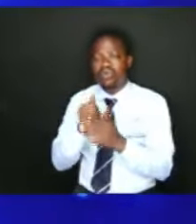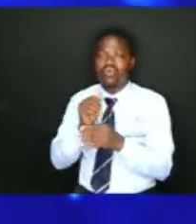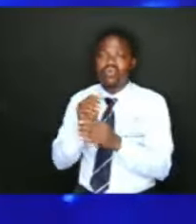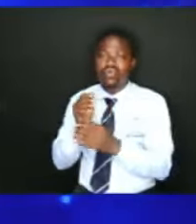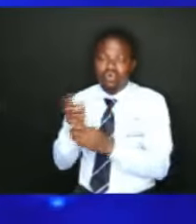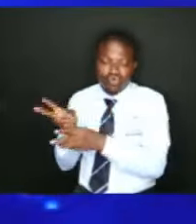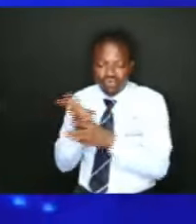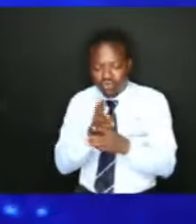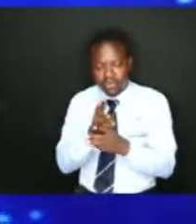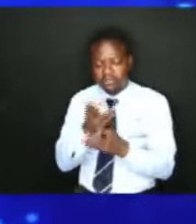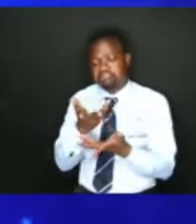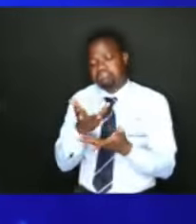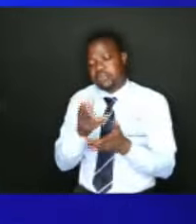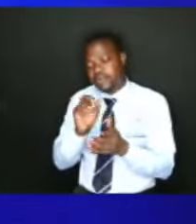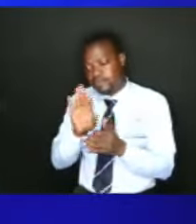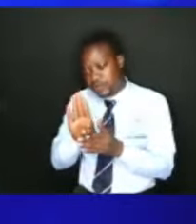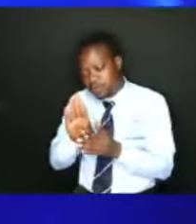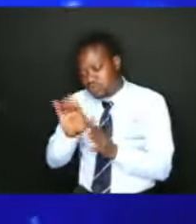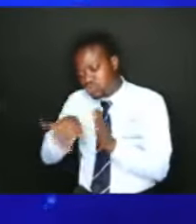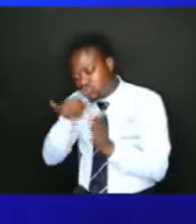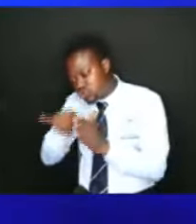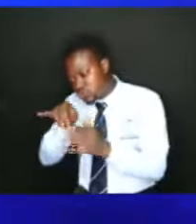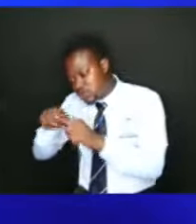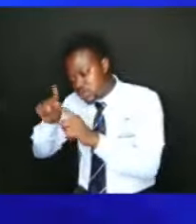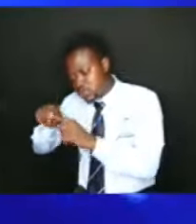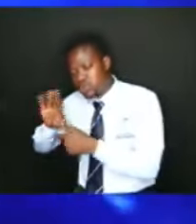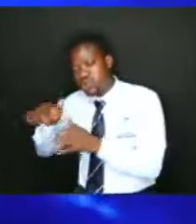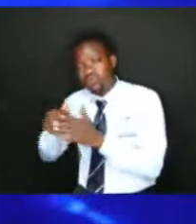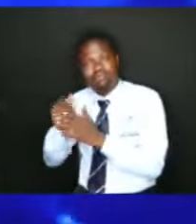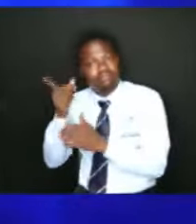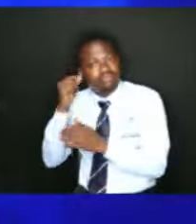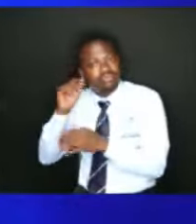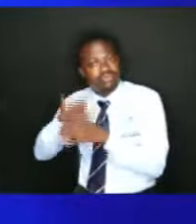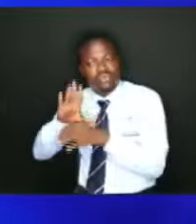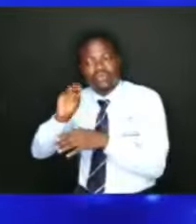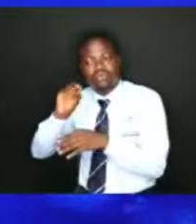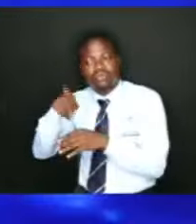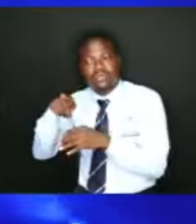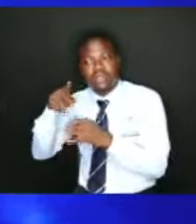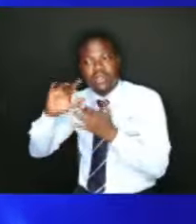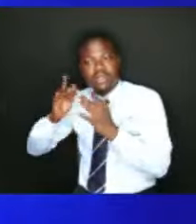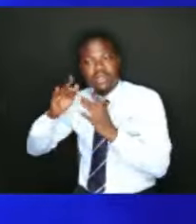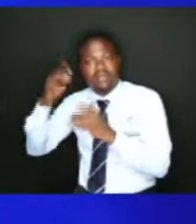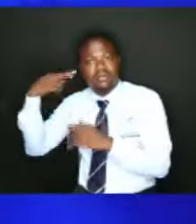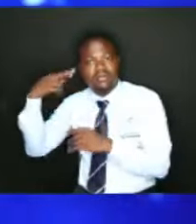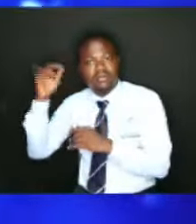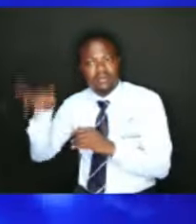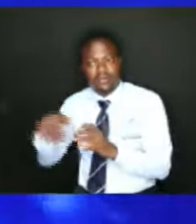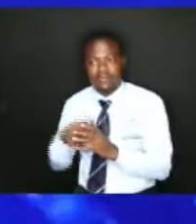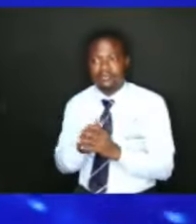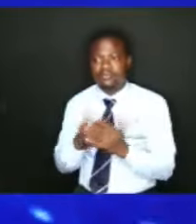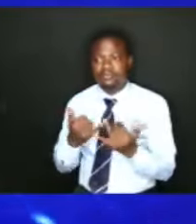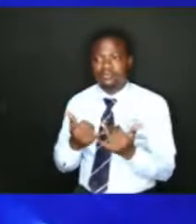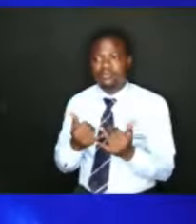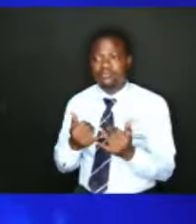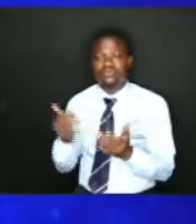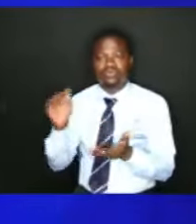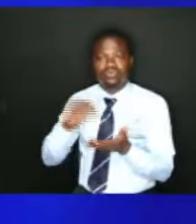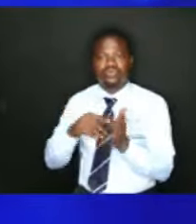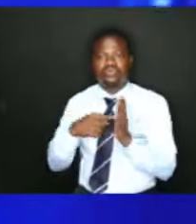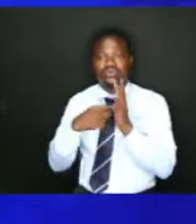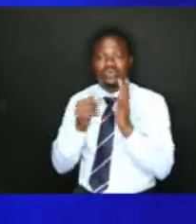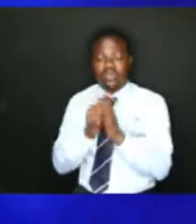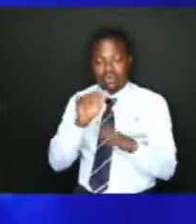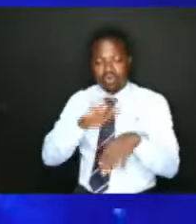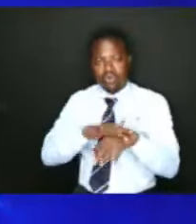our various social media platforms, and then those who listened on the COP online radio. We want to indicate that